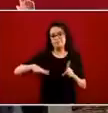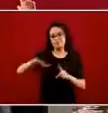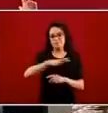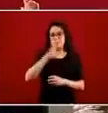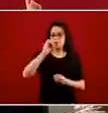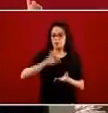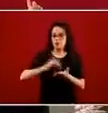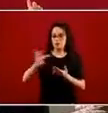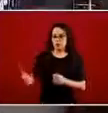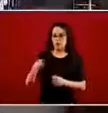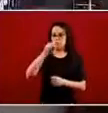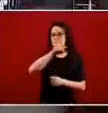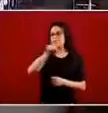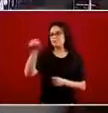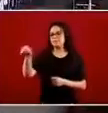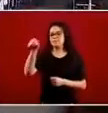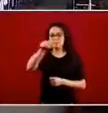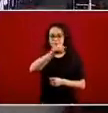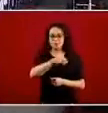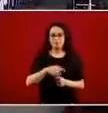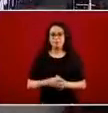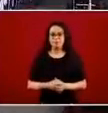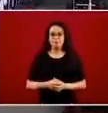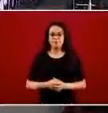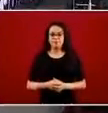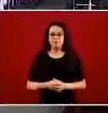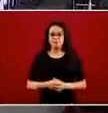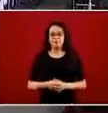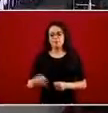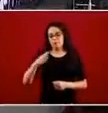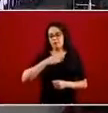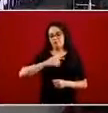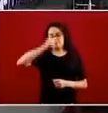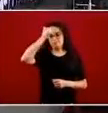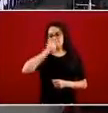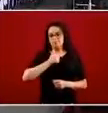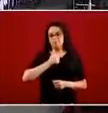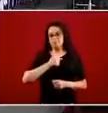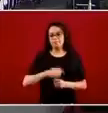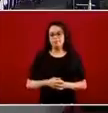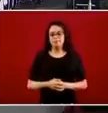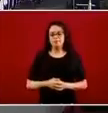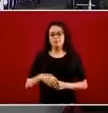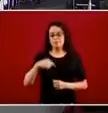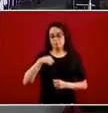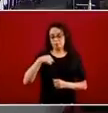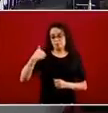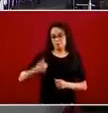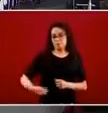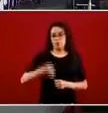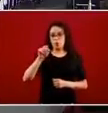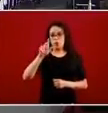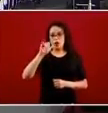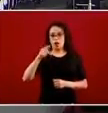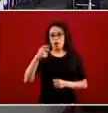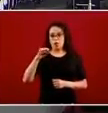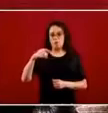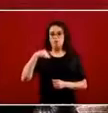will flatten the curve and we will manage better this epidemic.